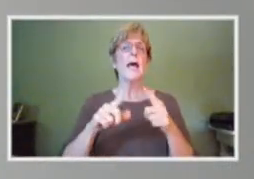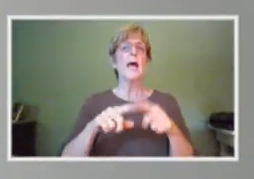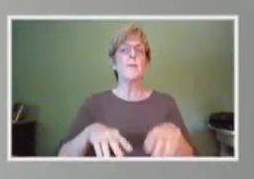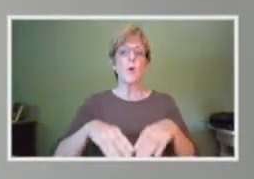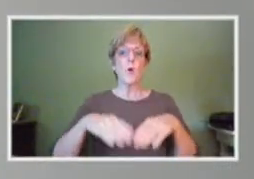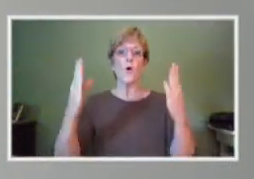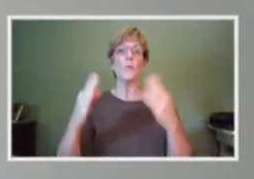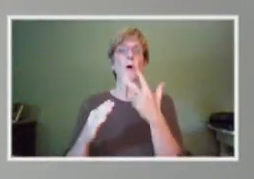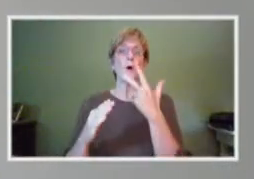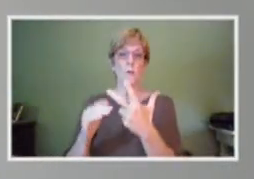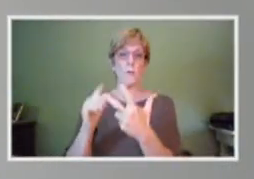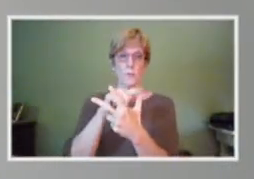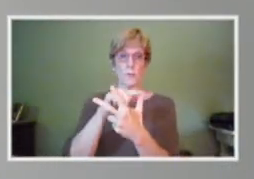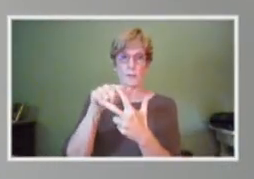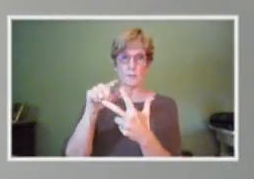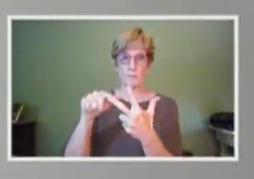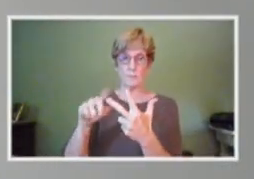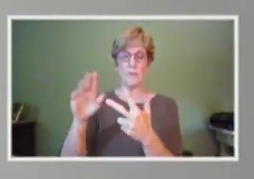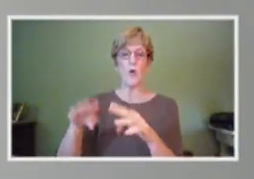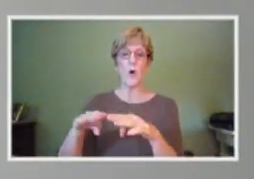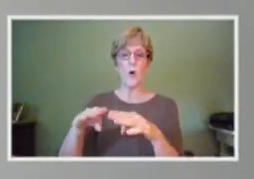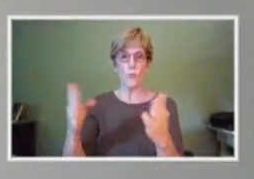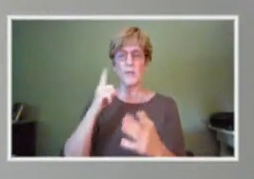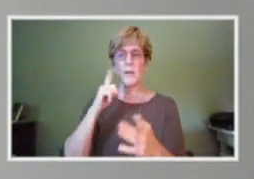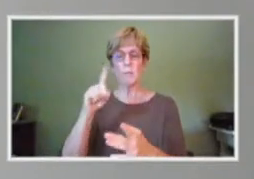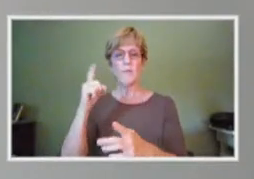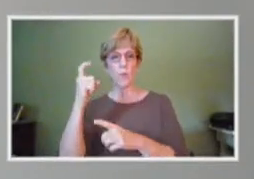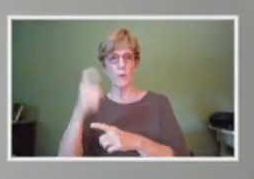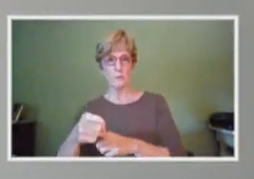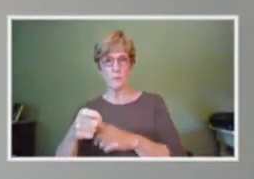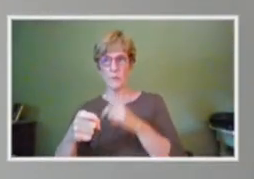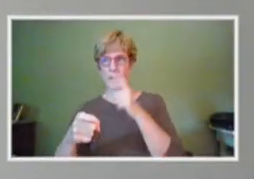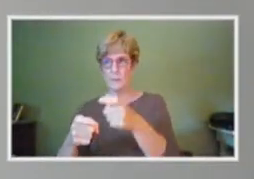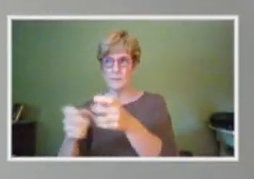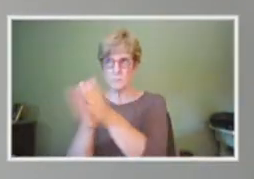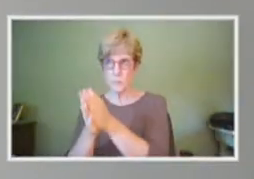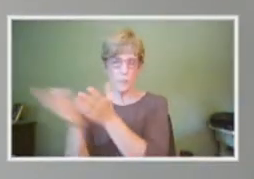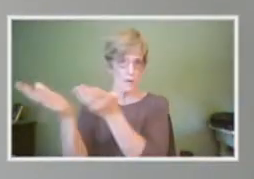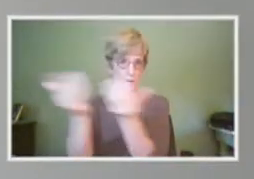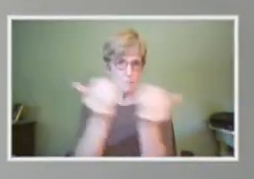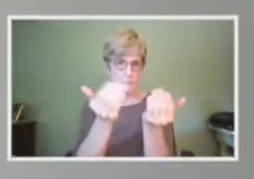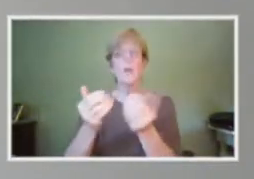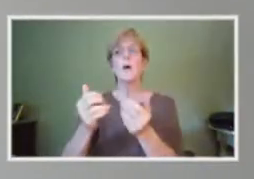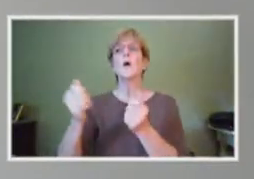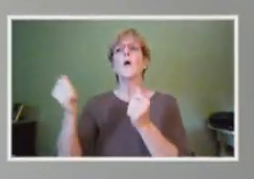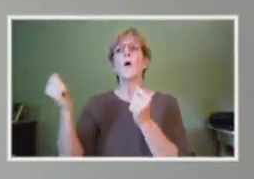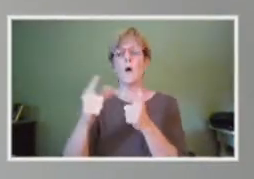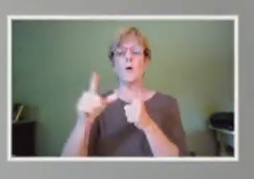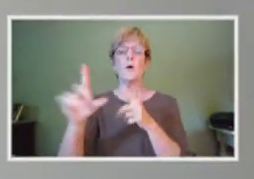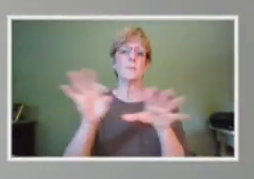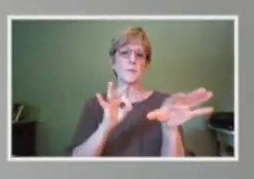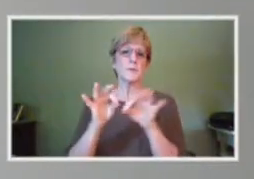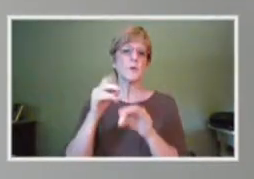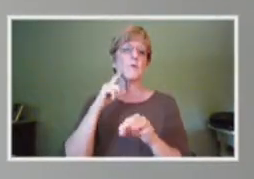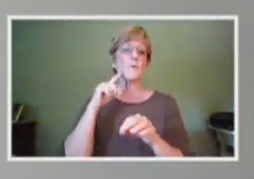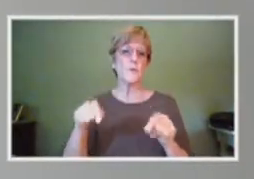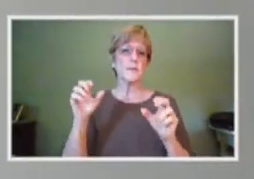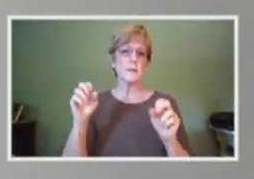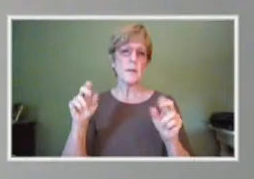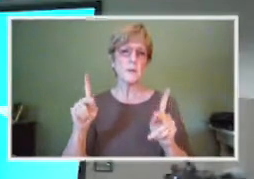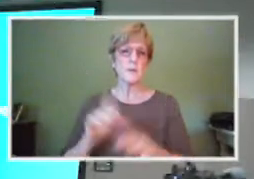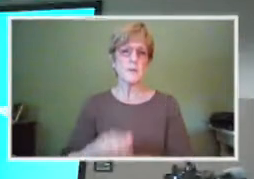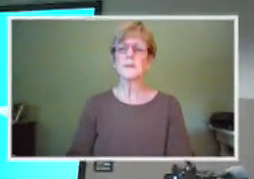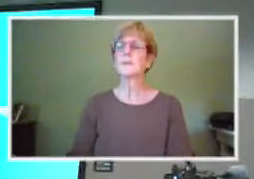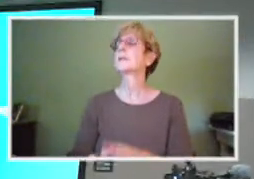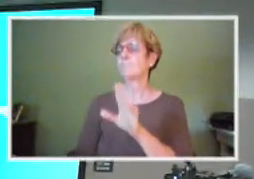up for RFP so that other organizations can apply and potentially be selected for the opportunity. Okay, thank you.